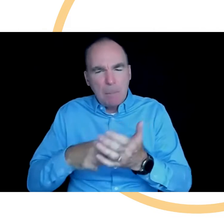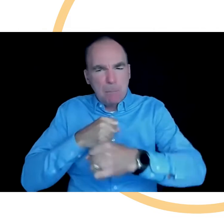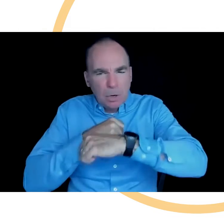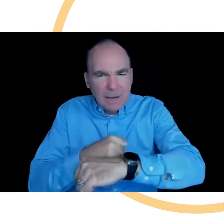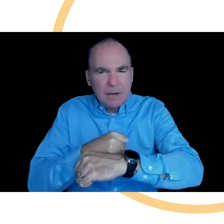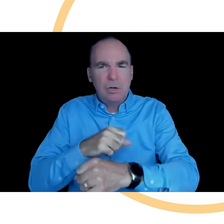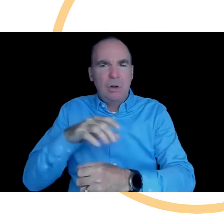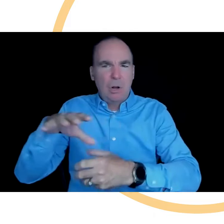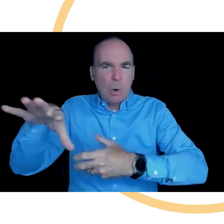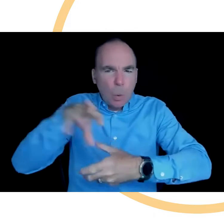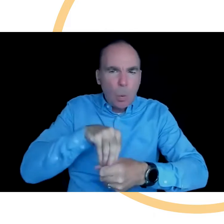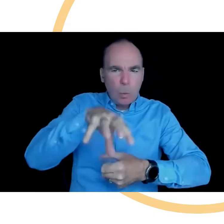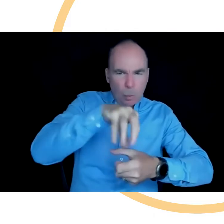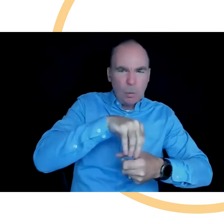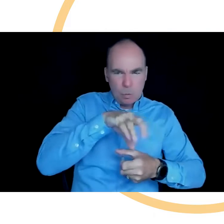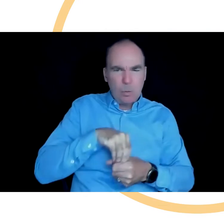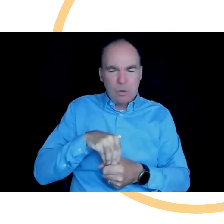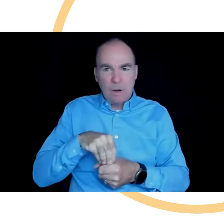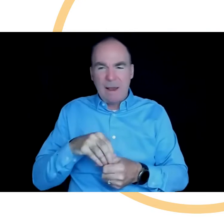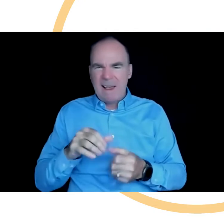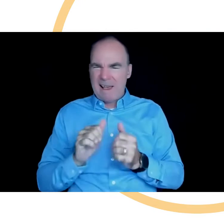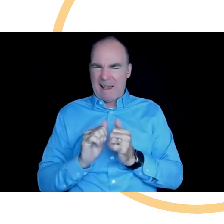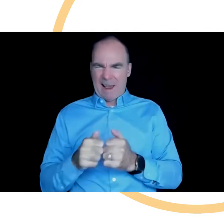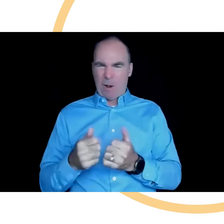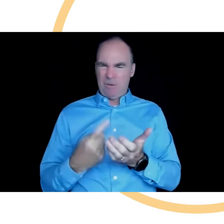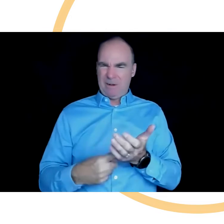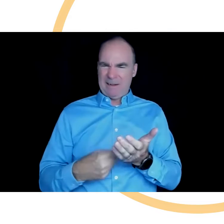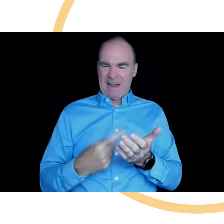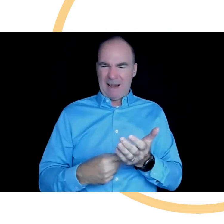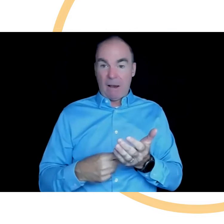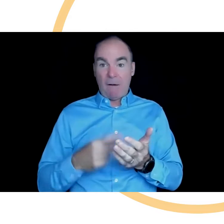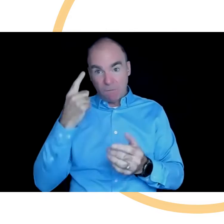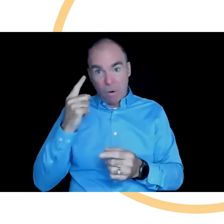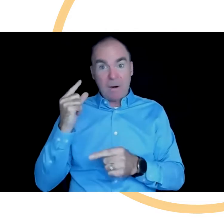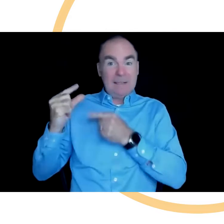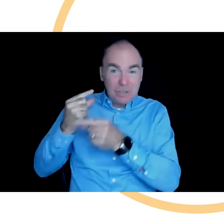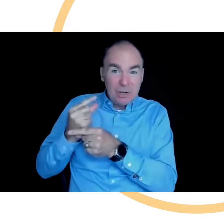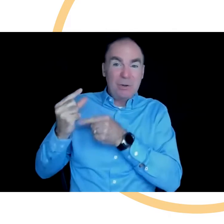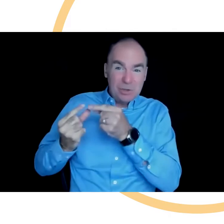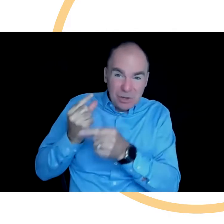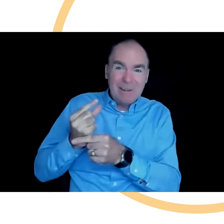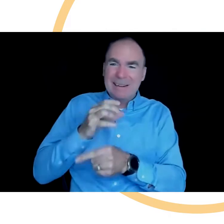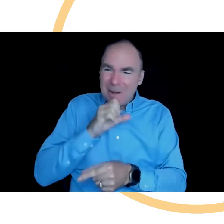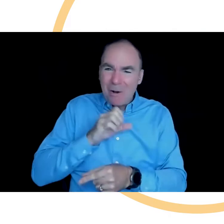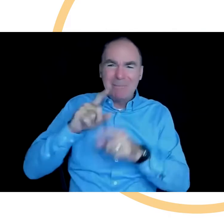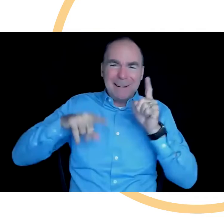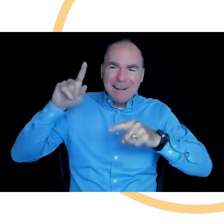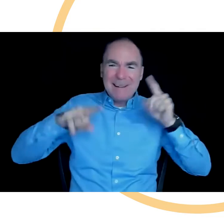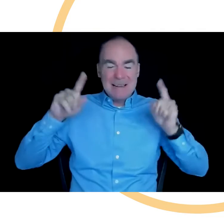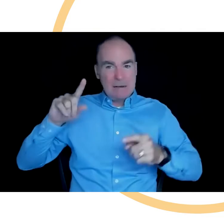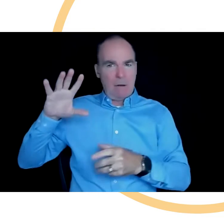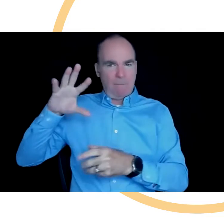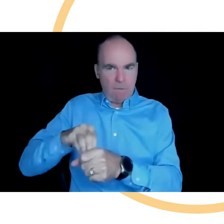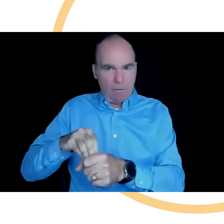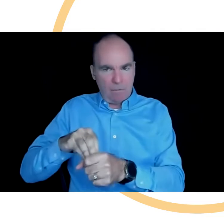explore these important topics in an intergenerational manner, we are now excited to move to the next portion of our agenda with